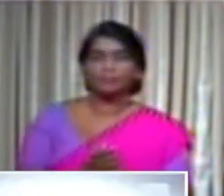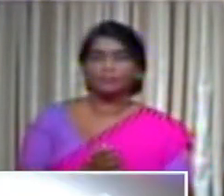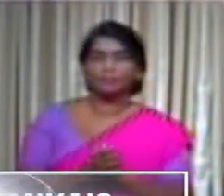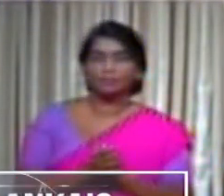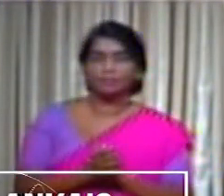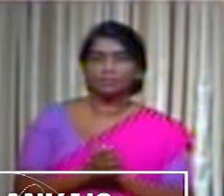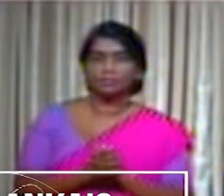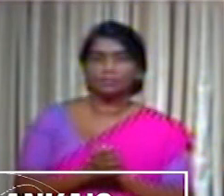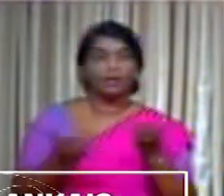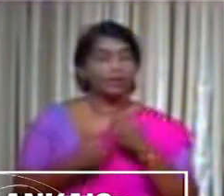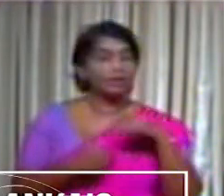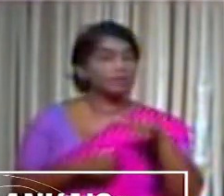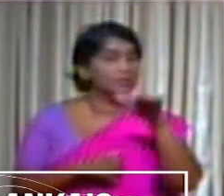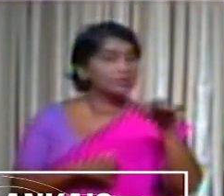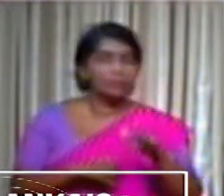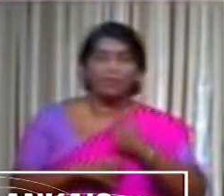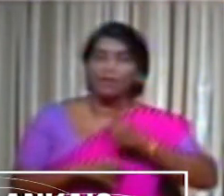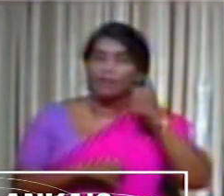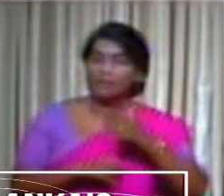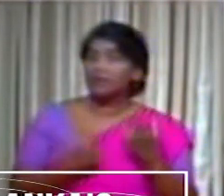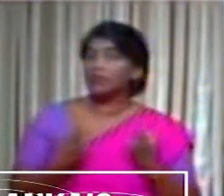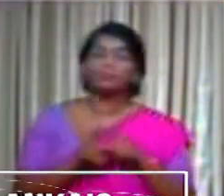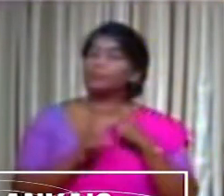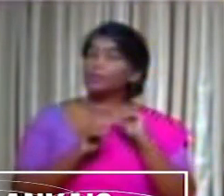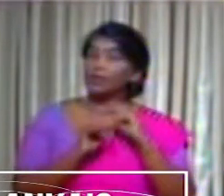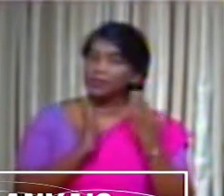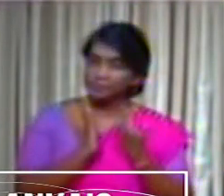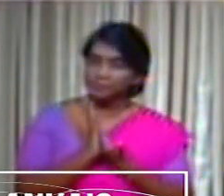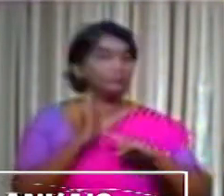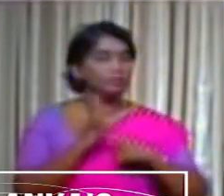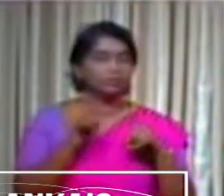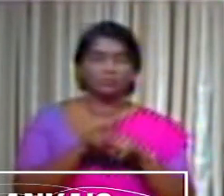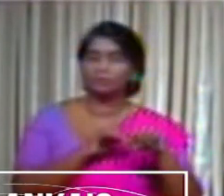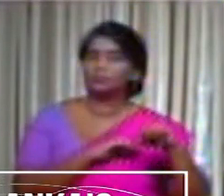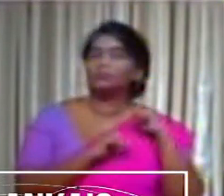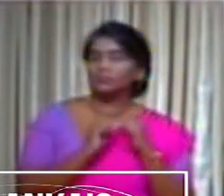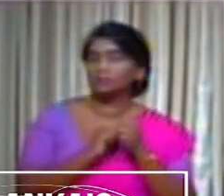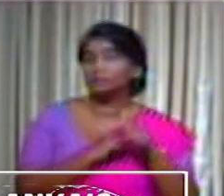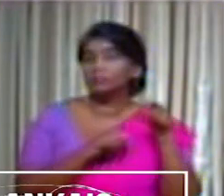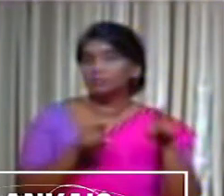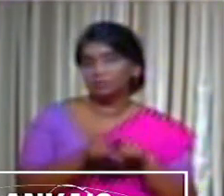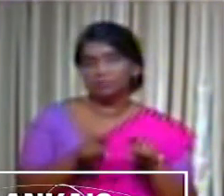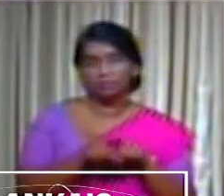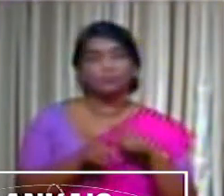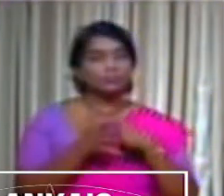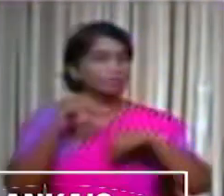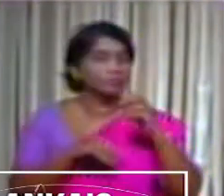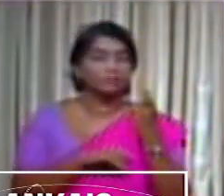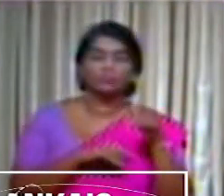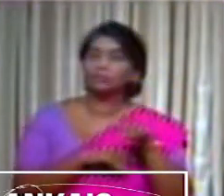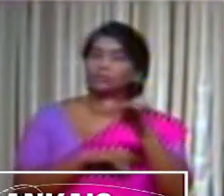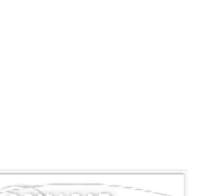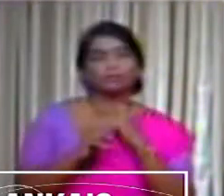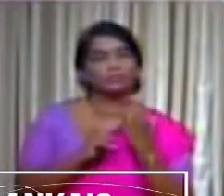indispensable requirement of our society to establish a women's commission in order to ensure that the political, economic, social, cultural